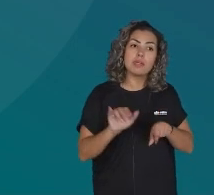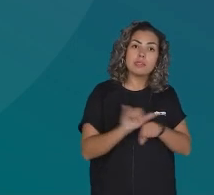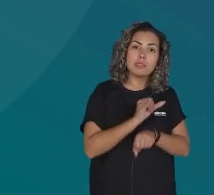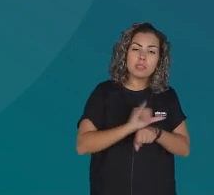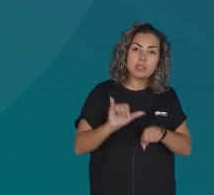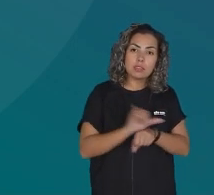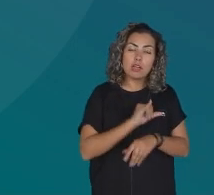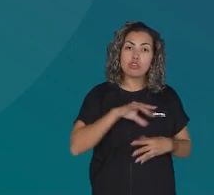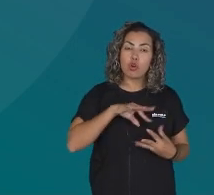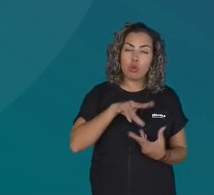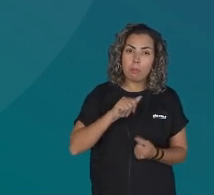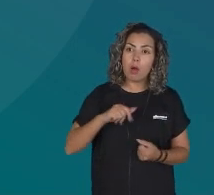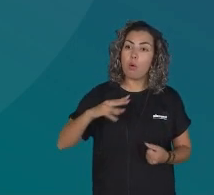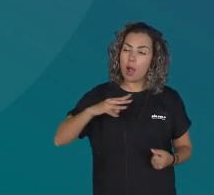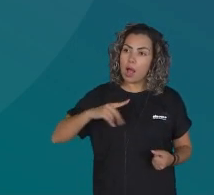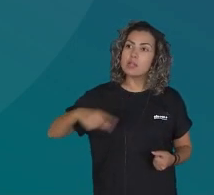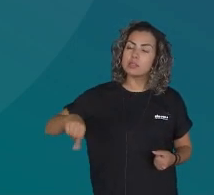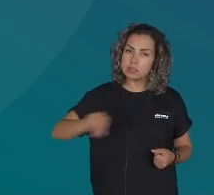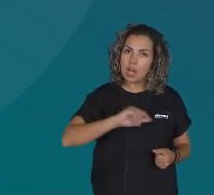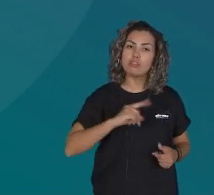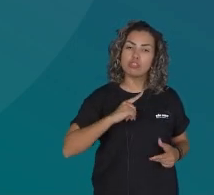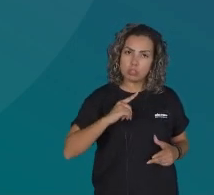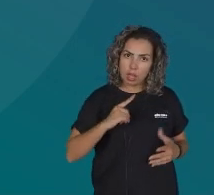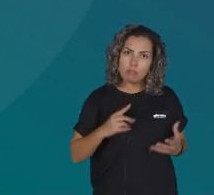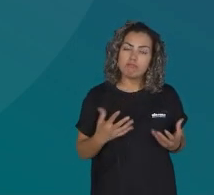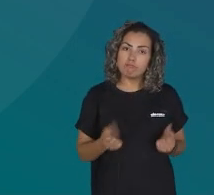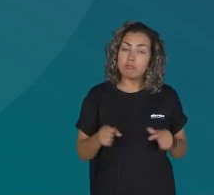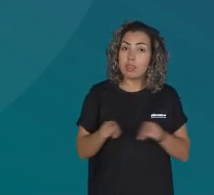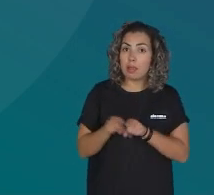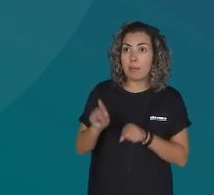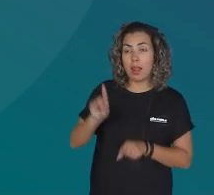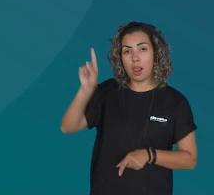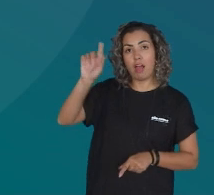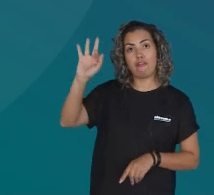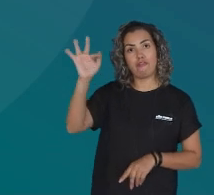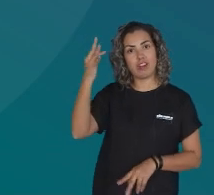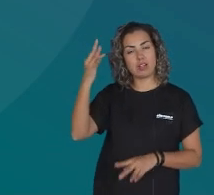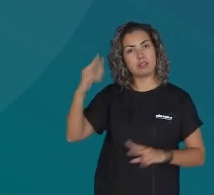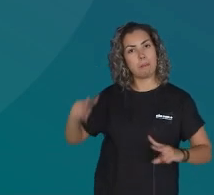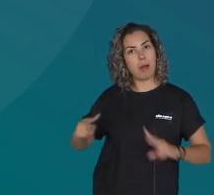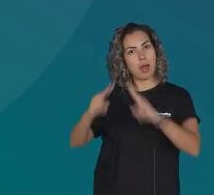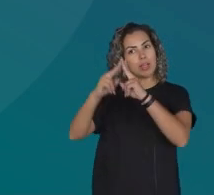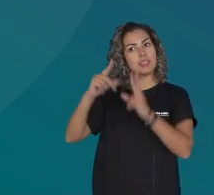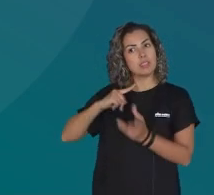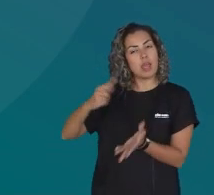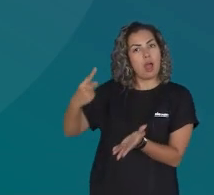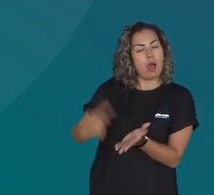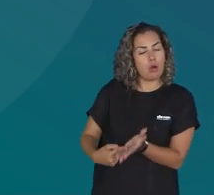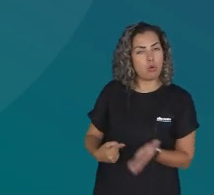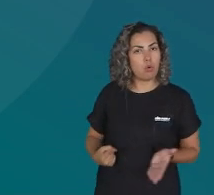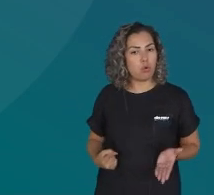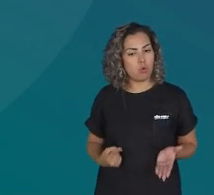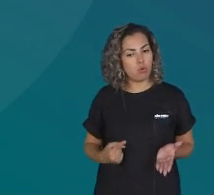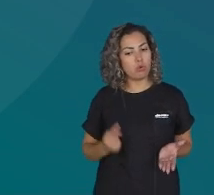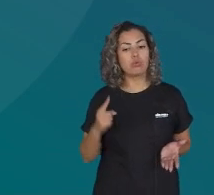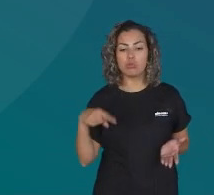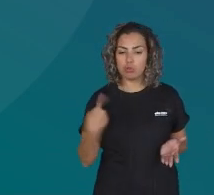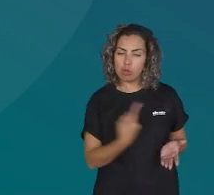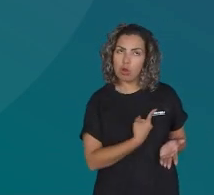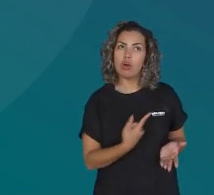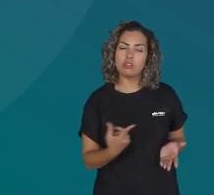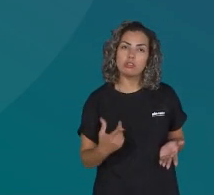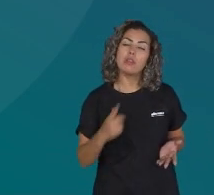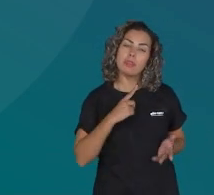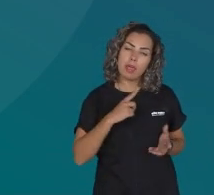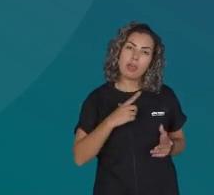engaged directly. And the Paris Agreement, there is a CHAMP initiative, the high-level initiative